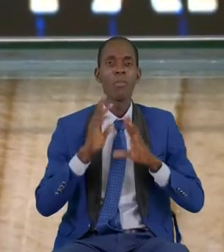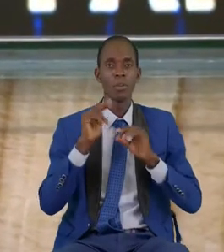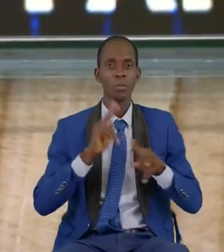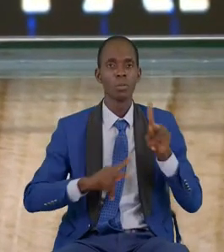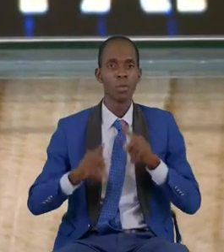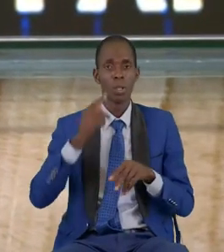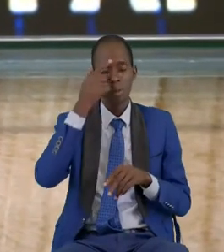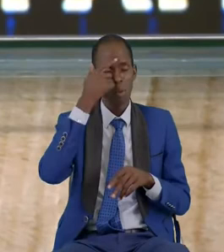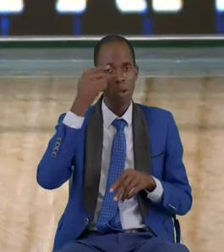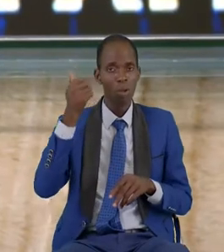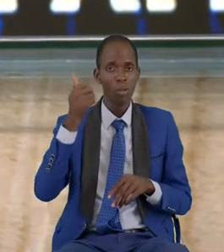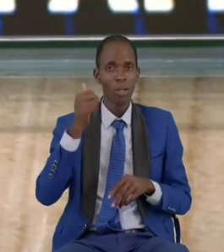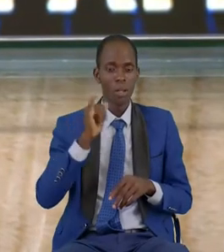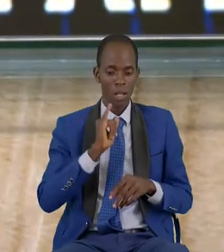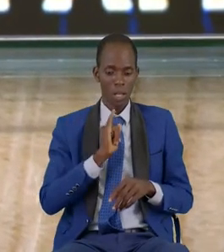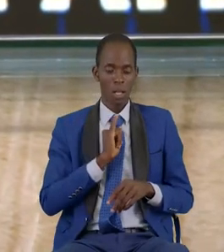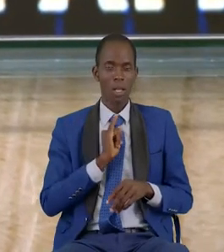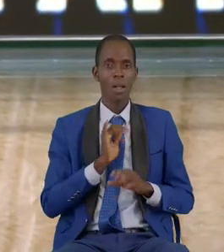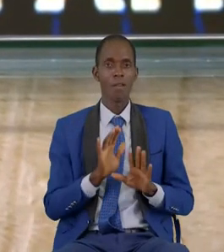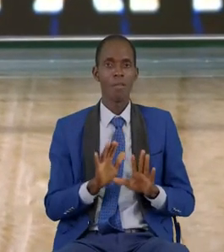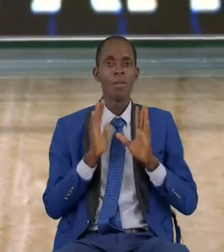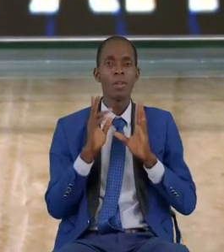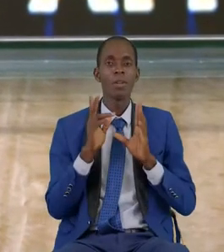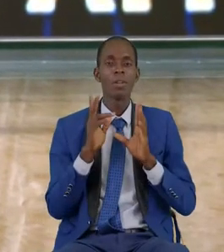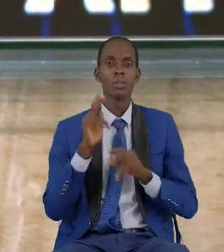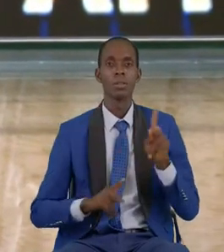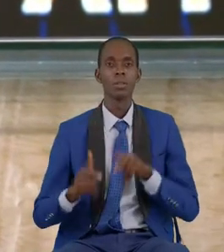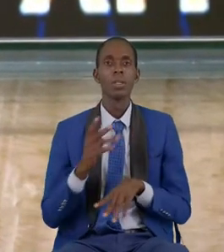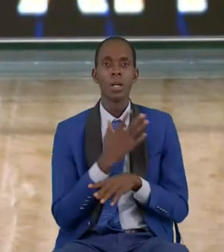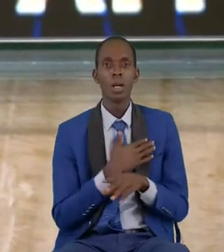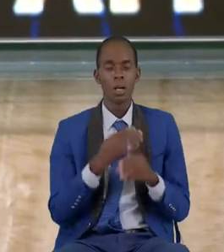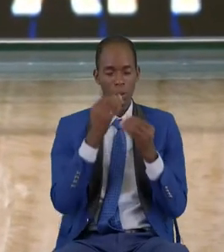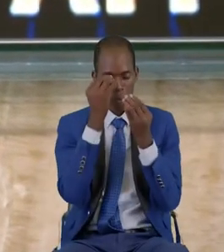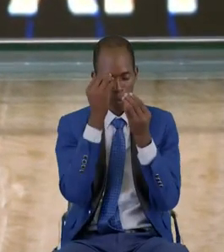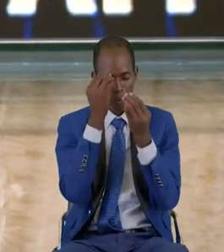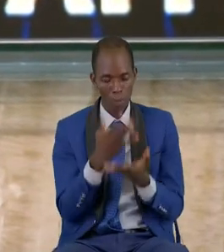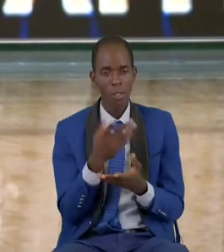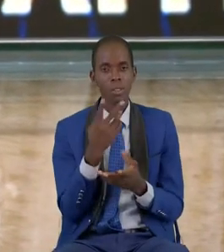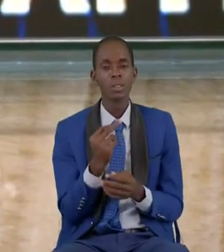Because I feared the people and obeyed their voice.